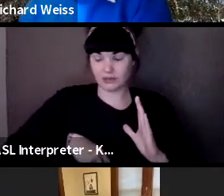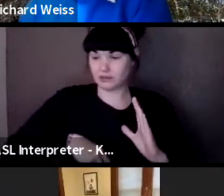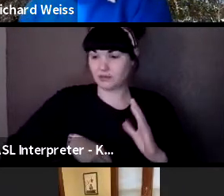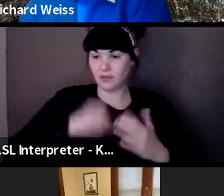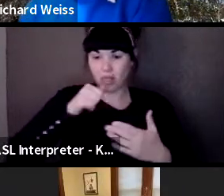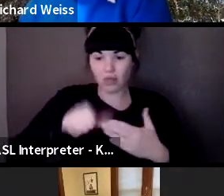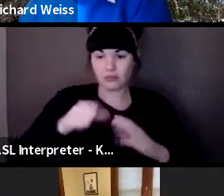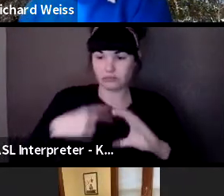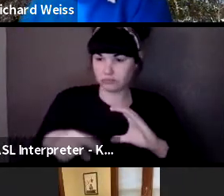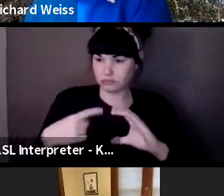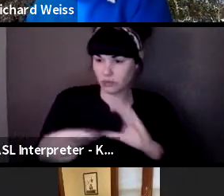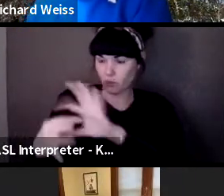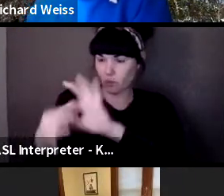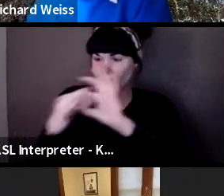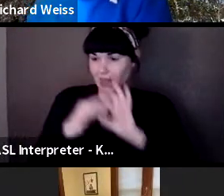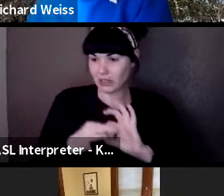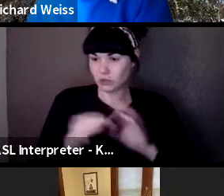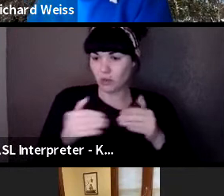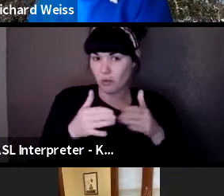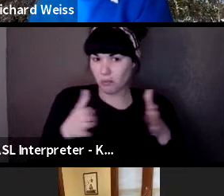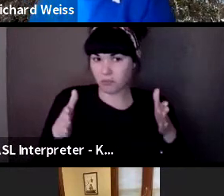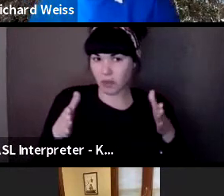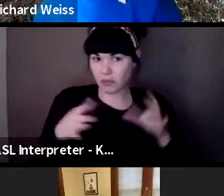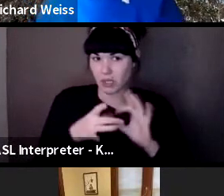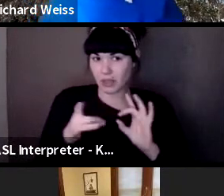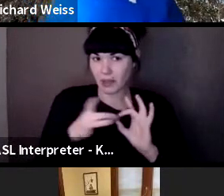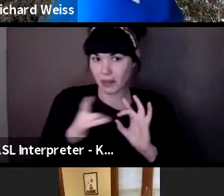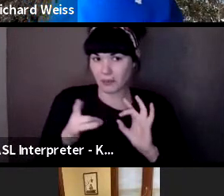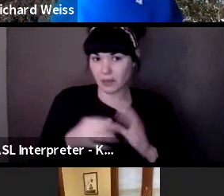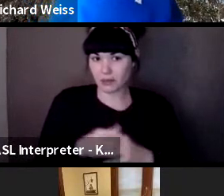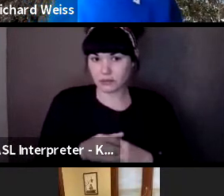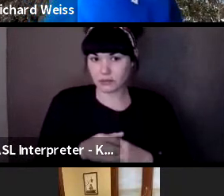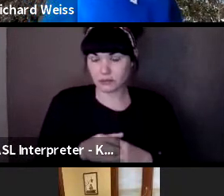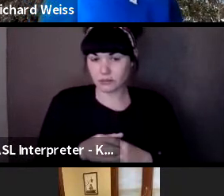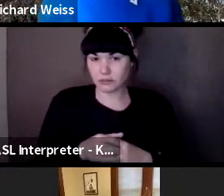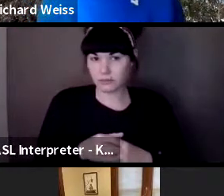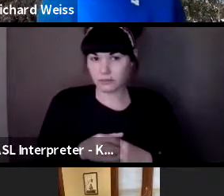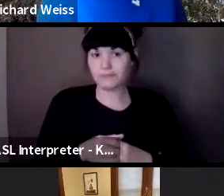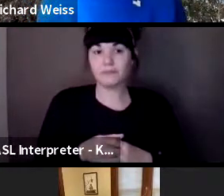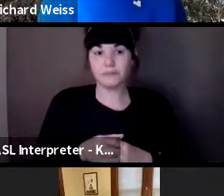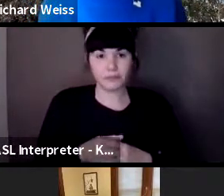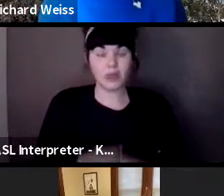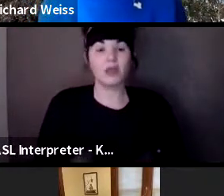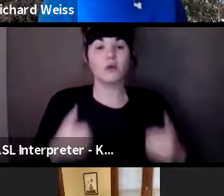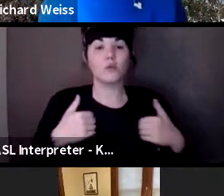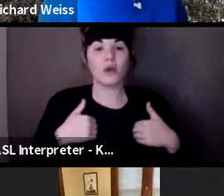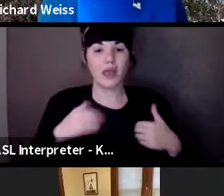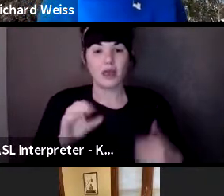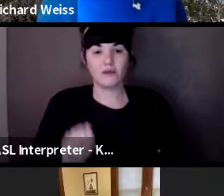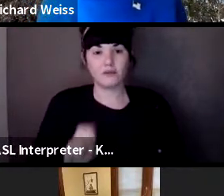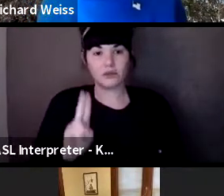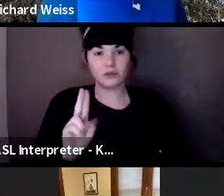our public comment, we have Sue Ann Hammersmith with our icebreaker.